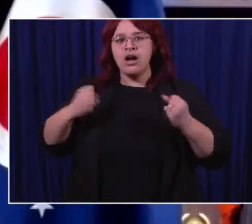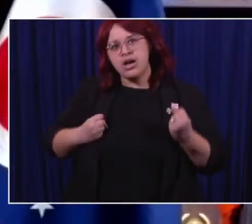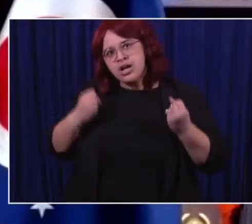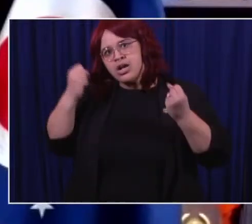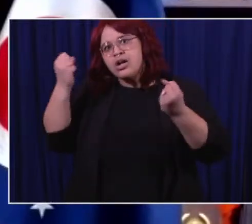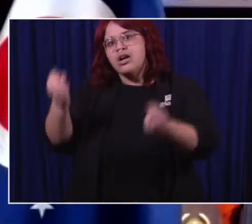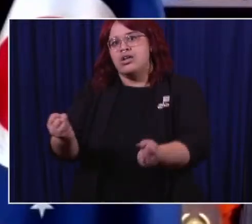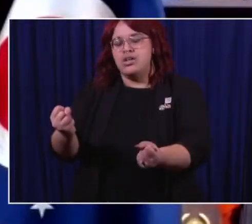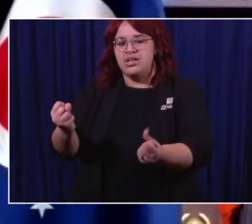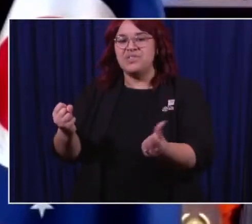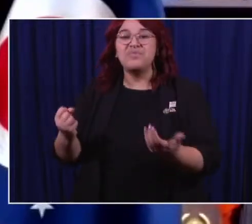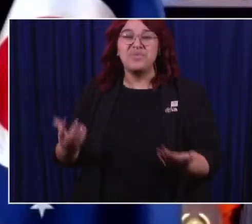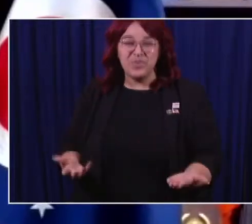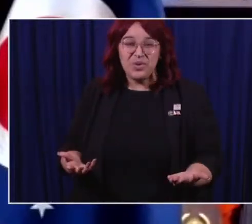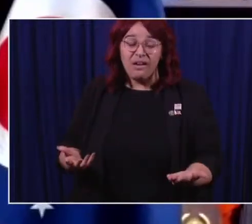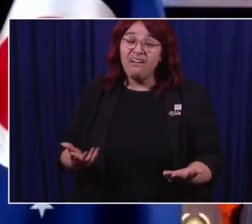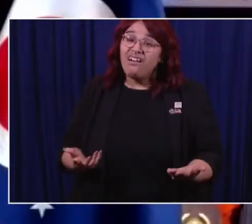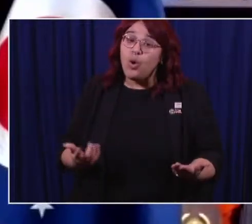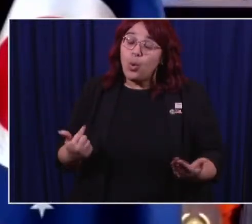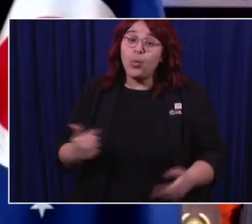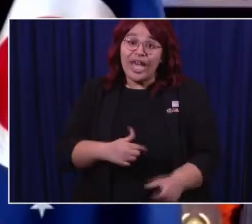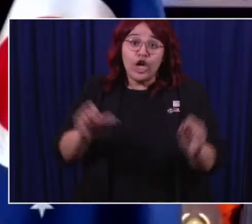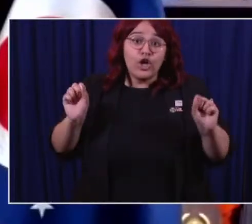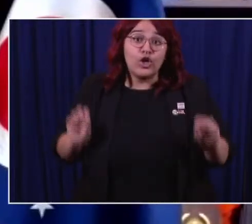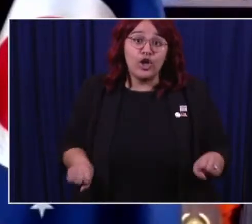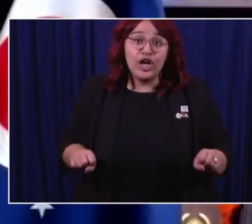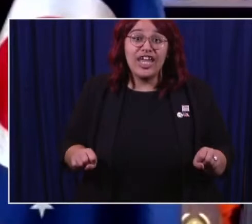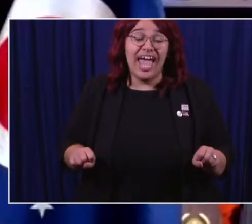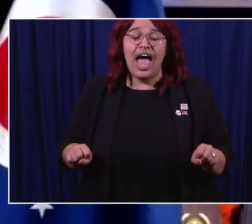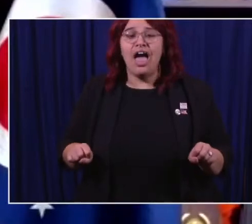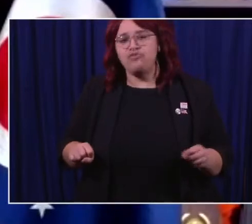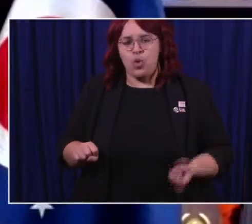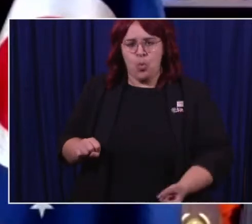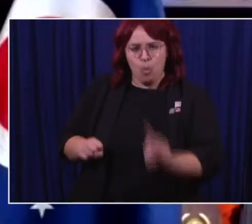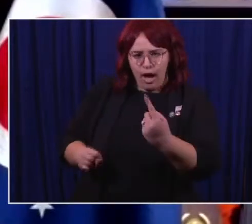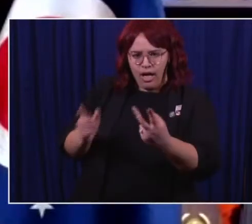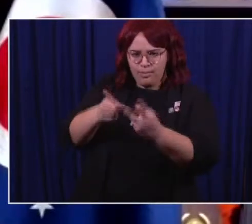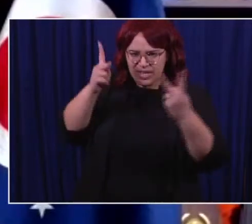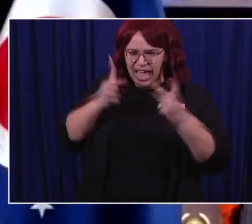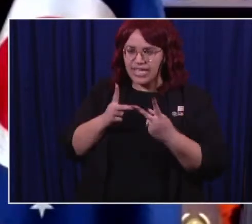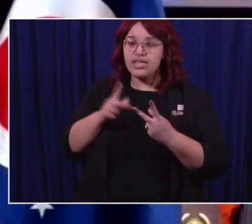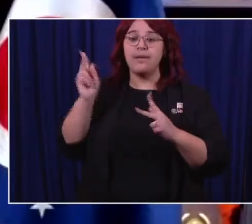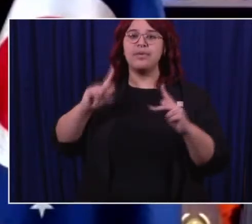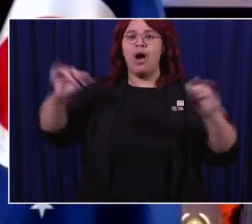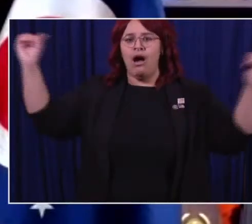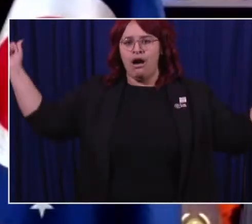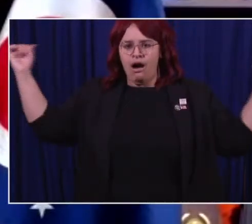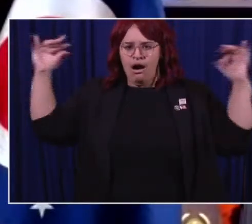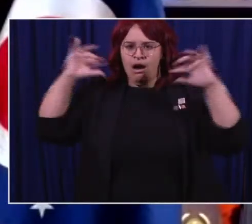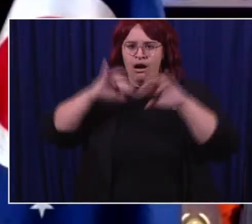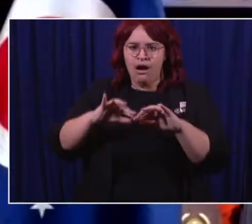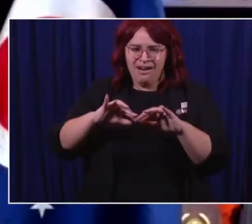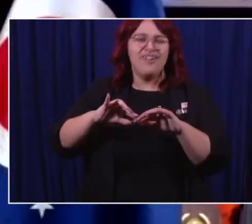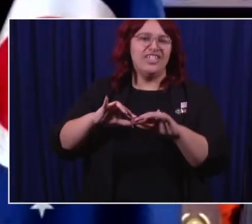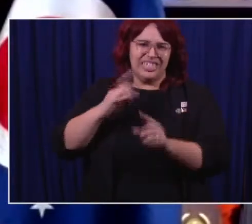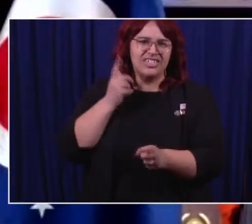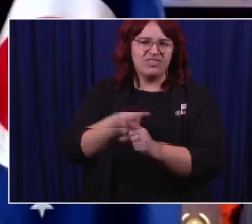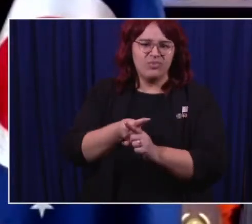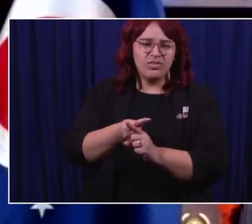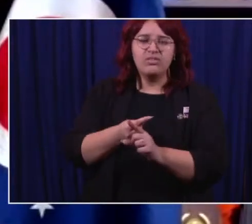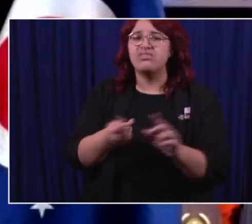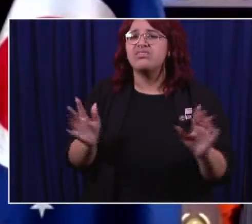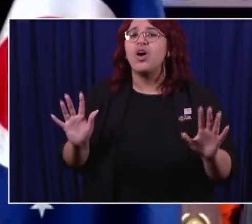really interested in getting it to hard to serve communities, minority populations, to people